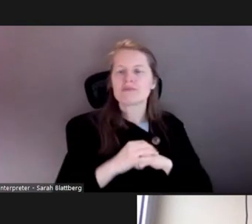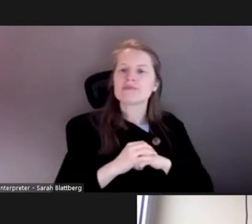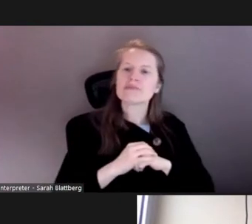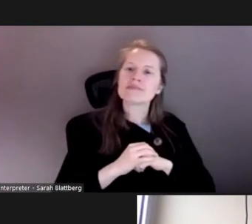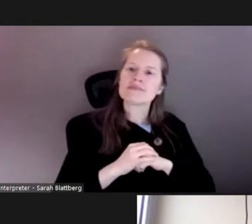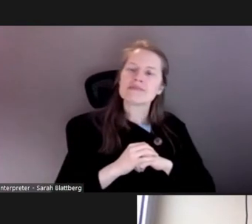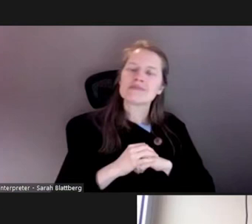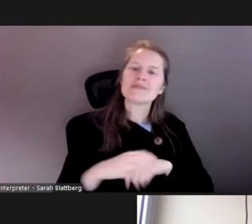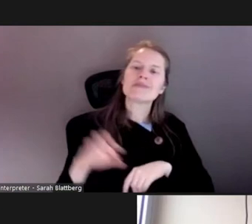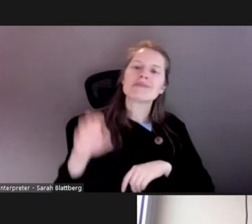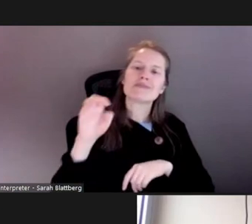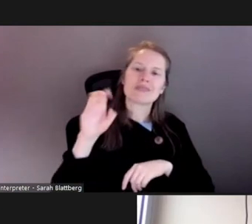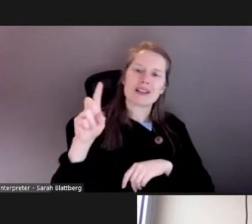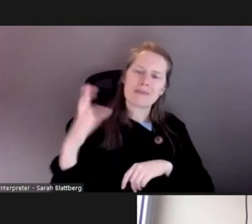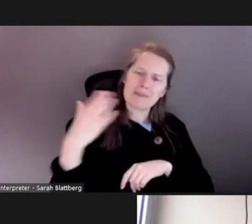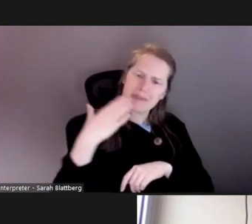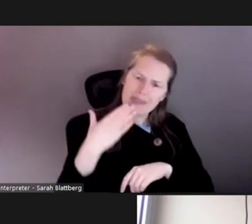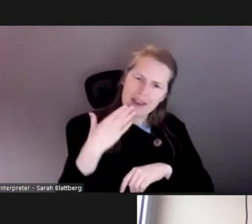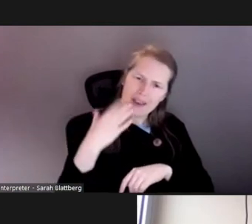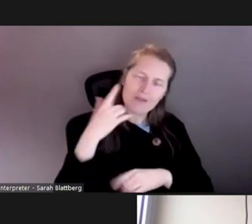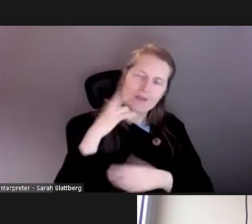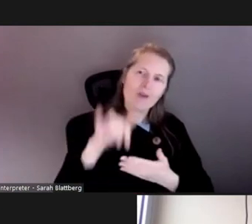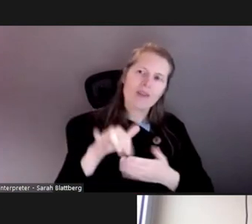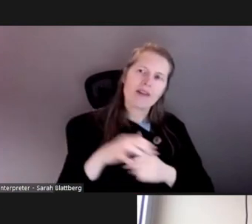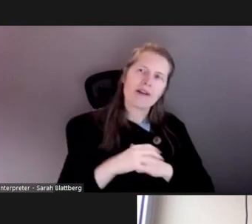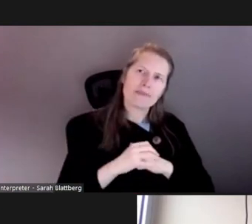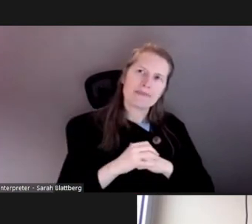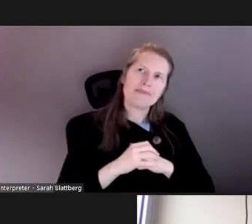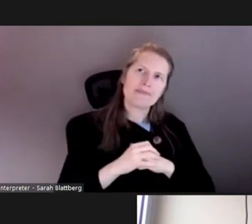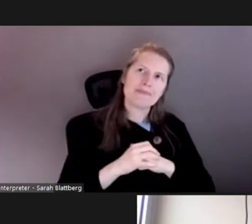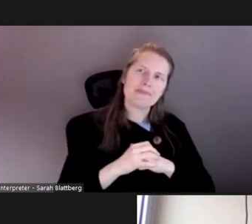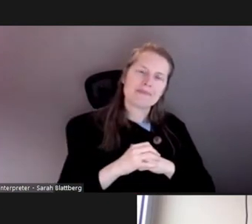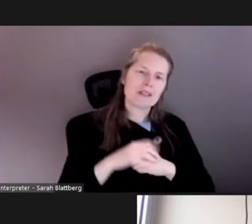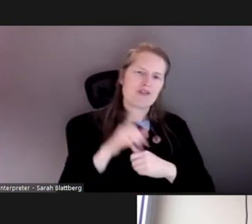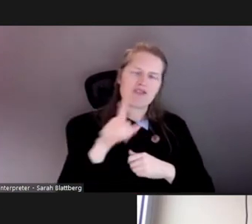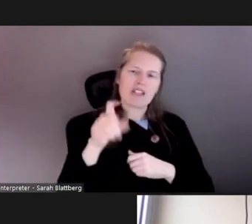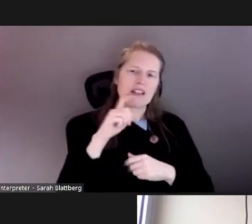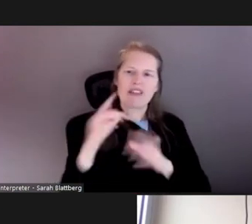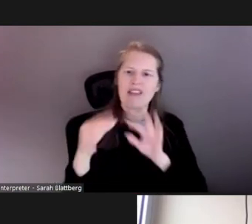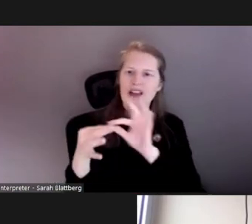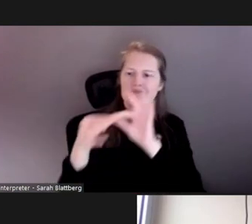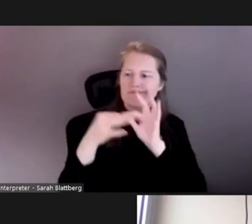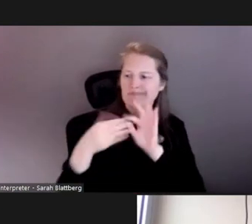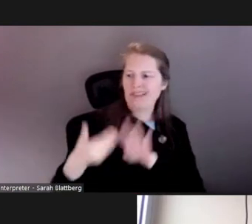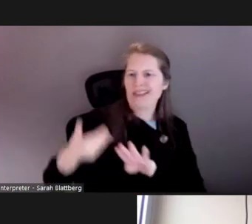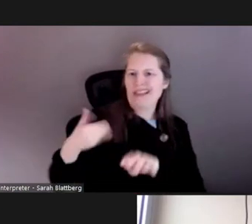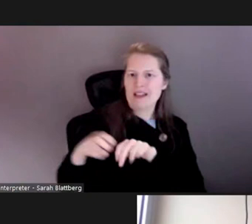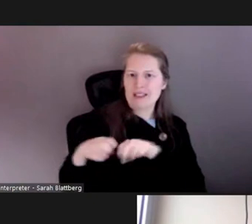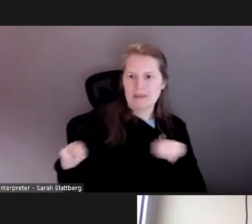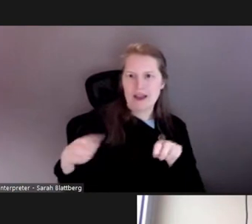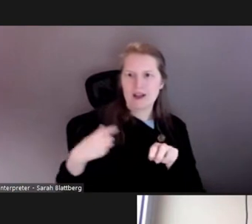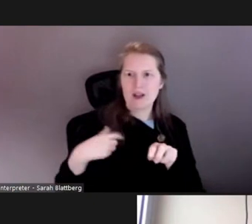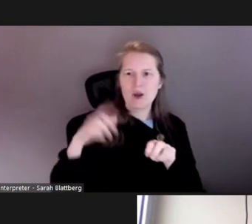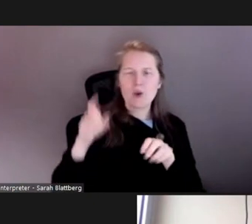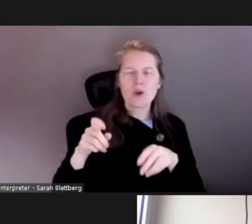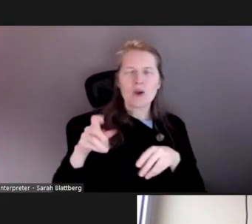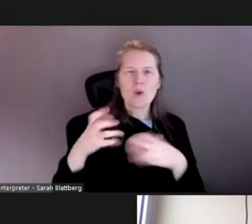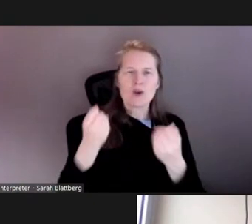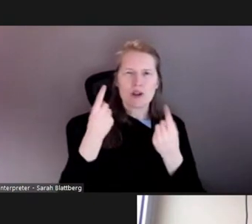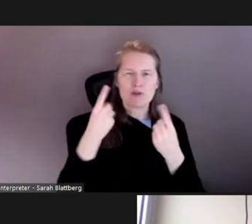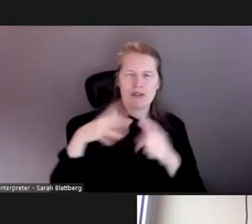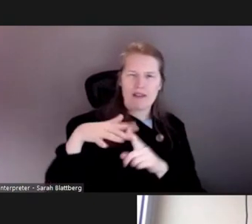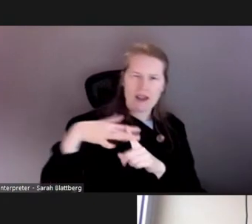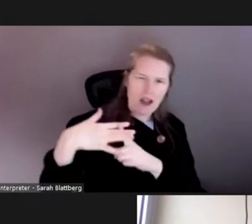Thanks for that. And I think it really kind of points to what we heard during the last panel is that there's a need here to contextualize, right? So you